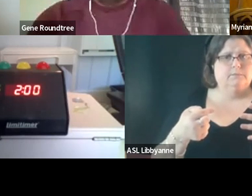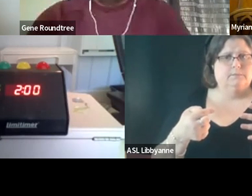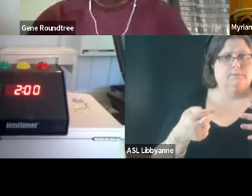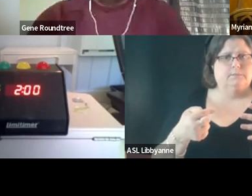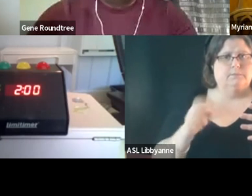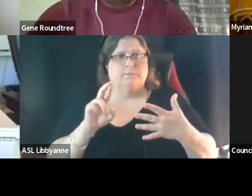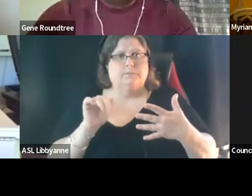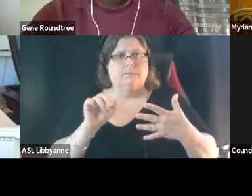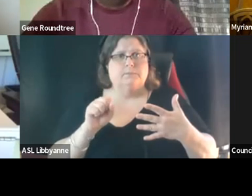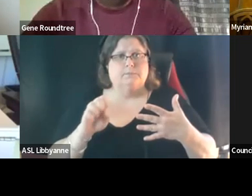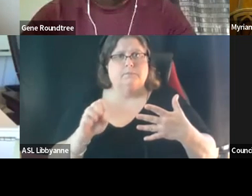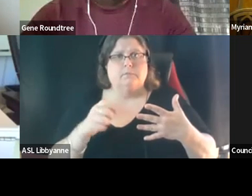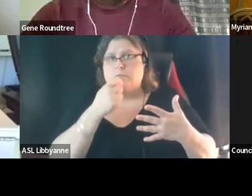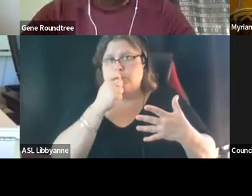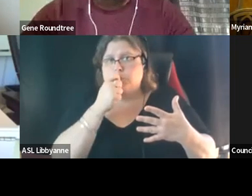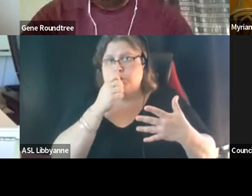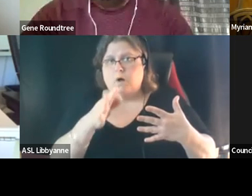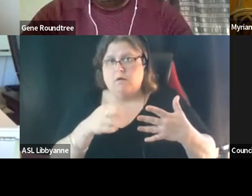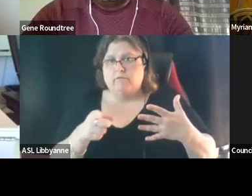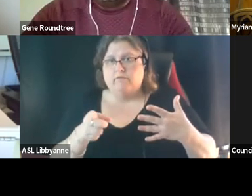You can unmute.